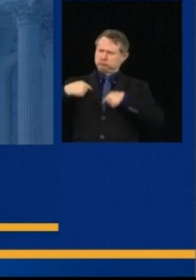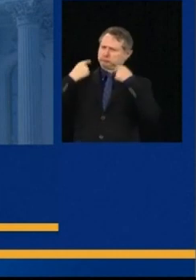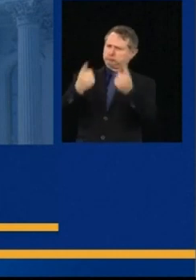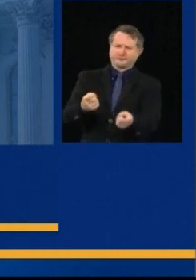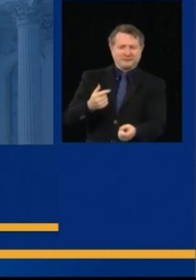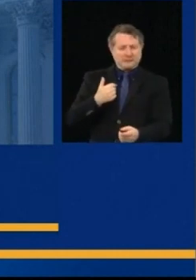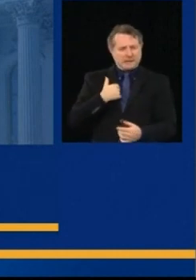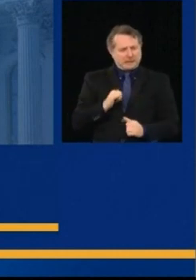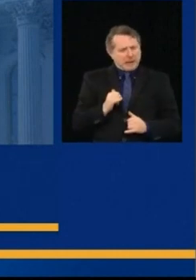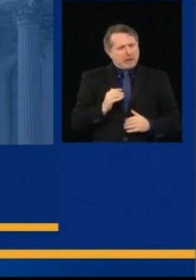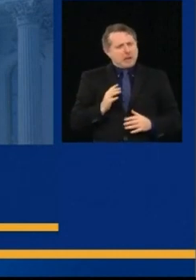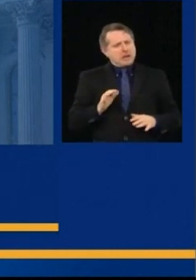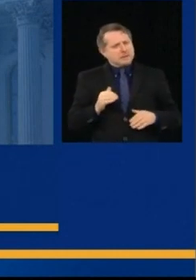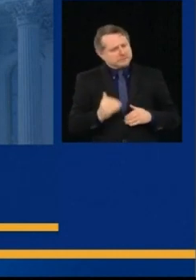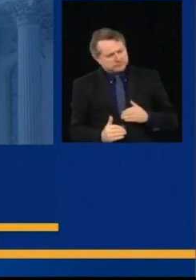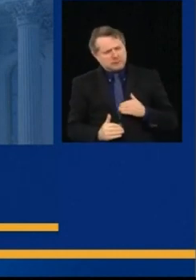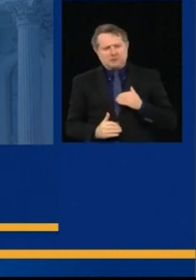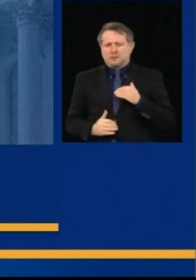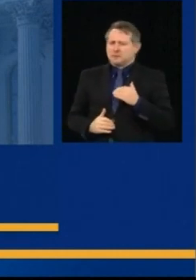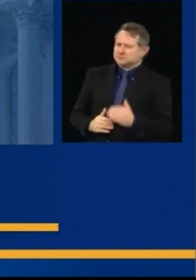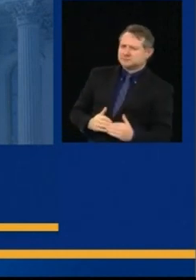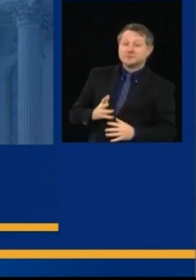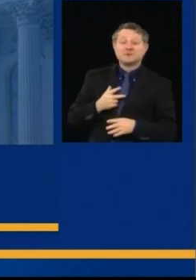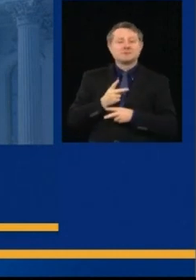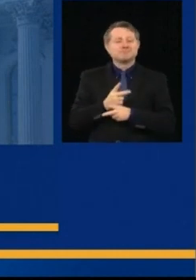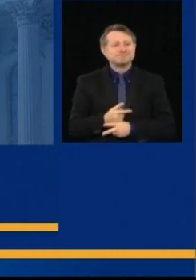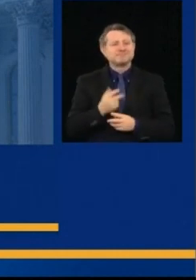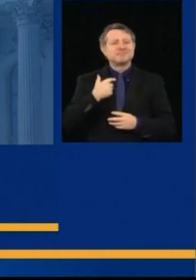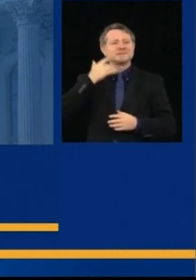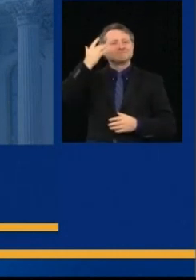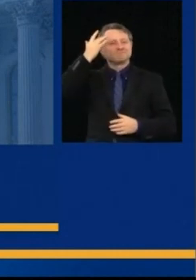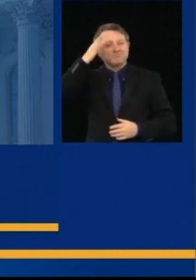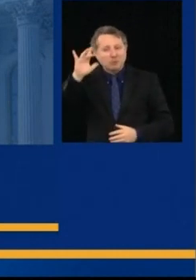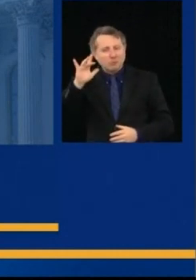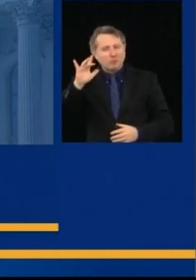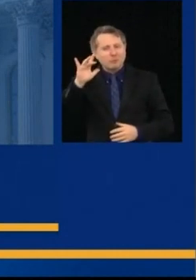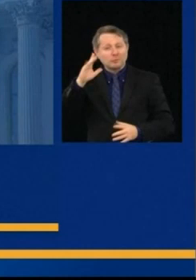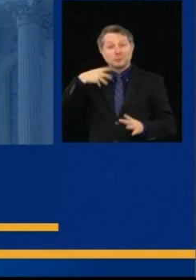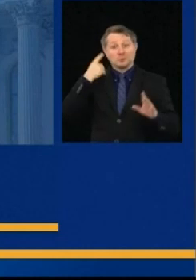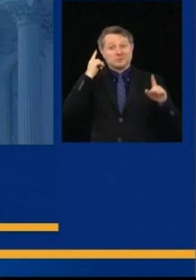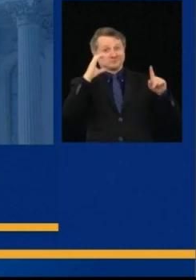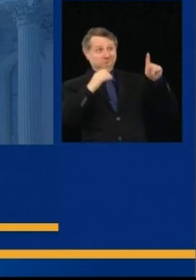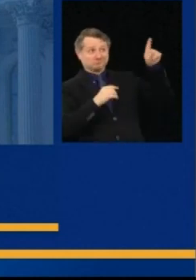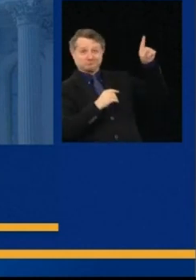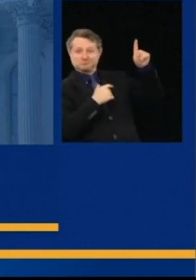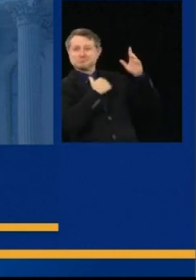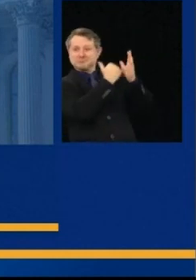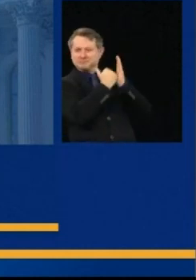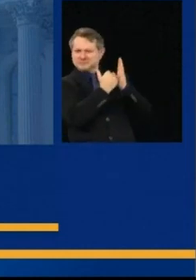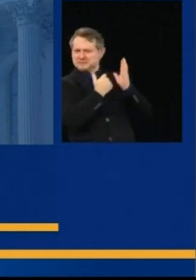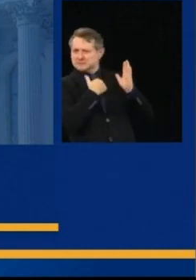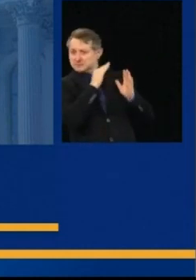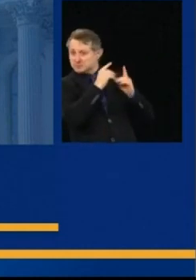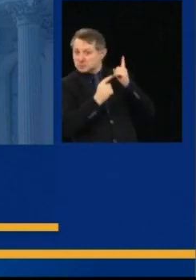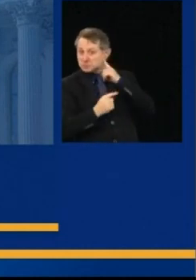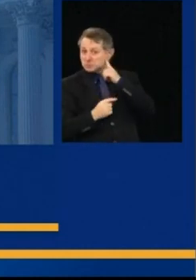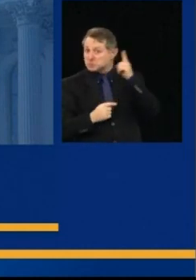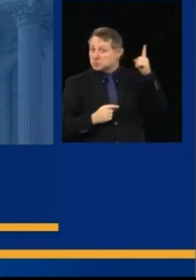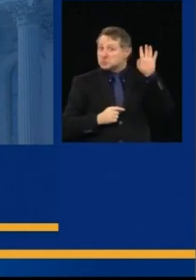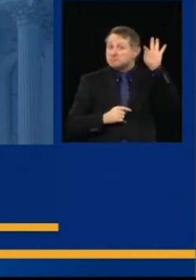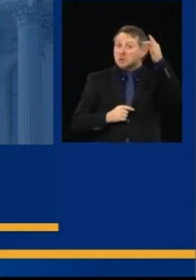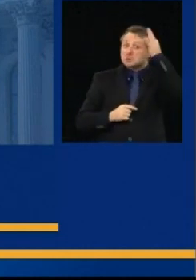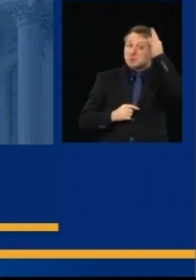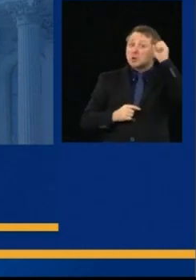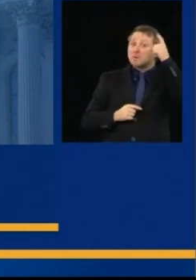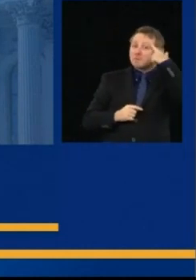caution and with intelligence. We also need help from Washington. I understand the federal government has said, you know, it's up to the states, it's up to the